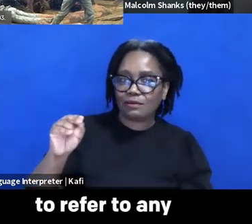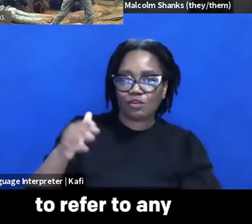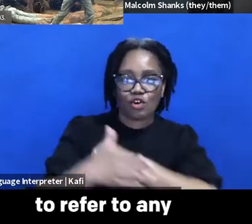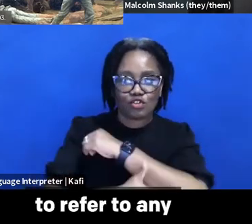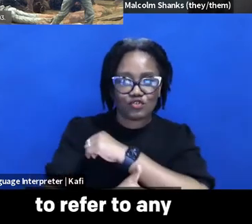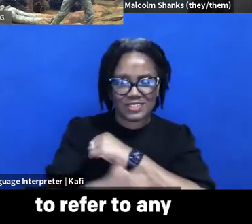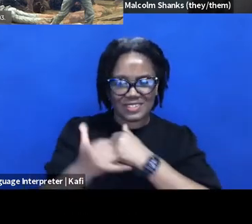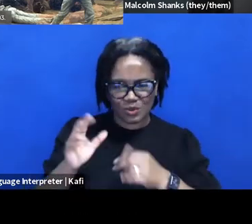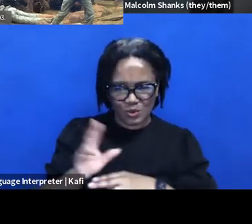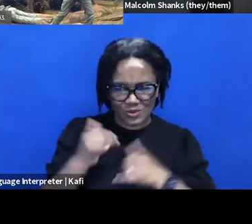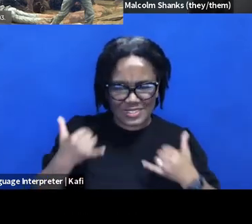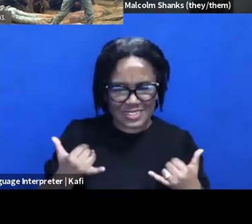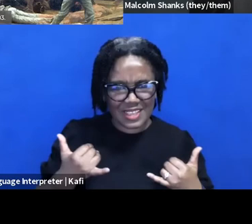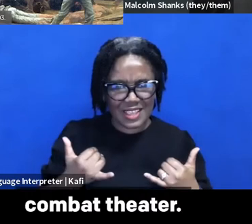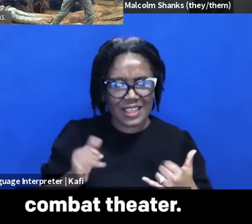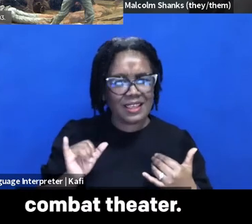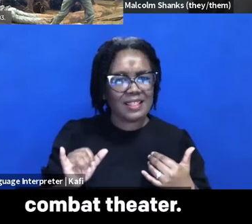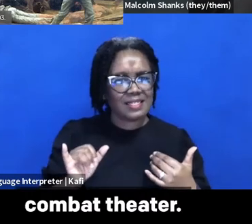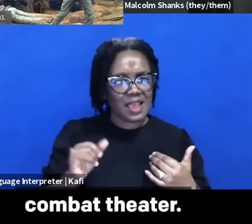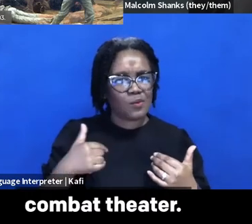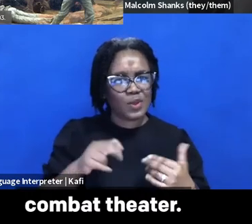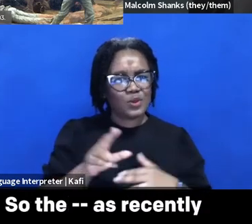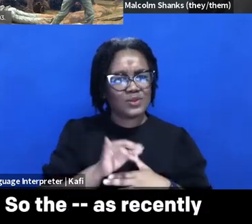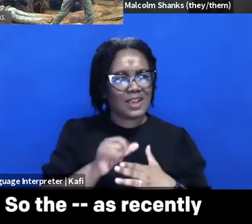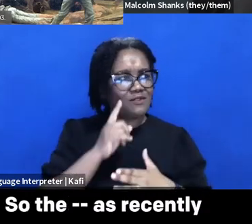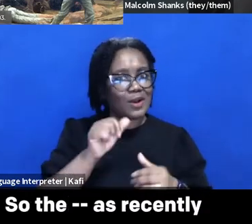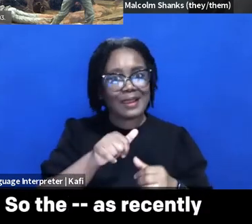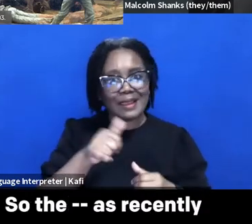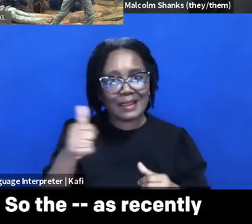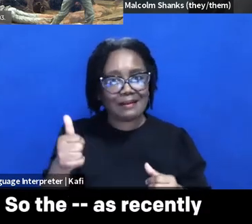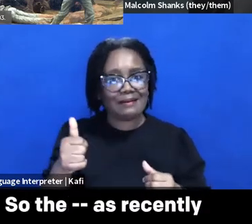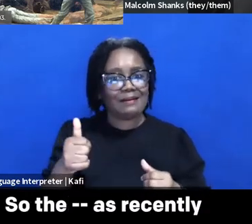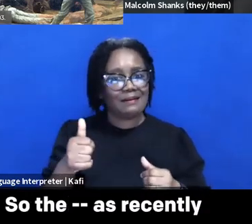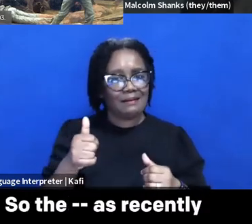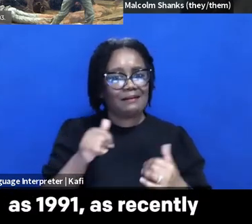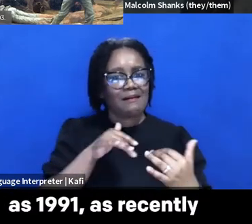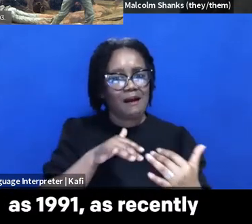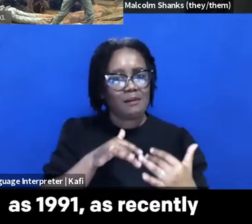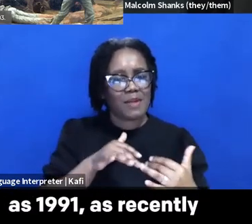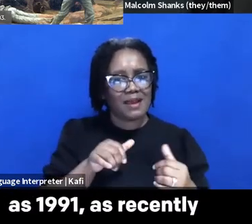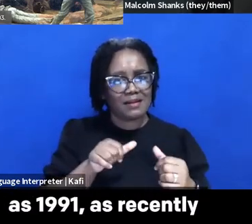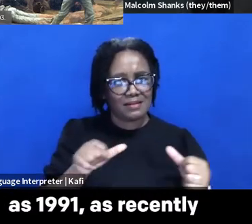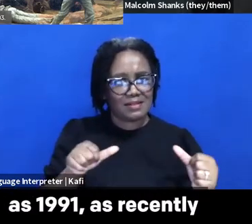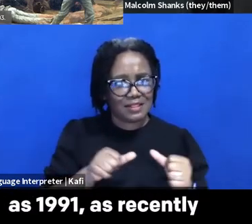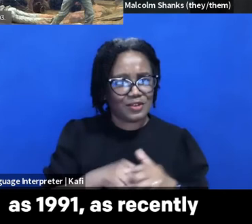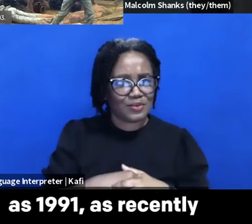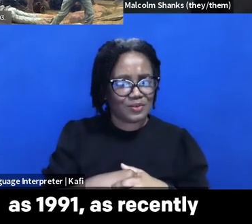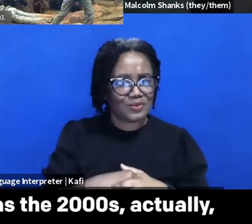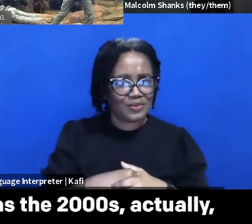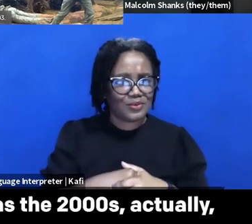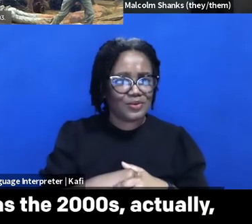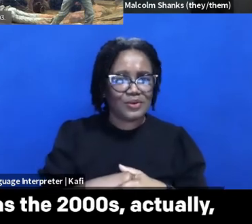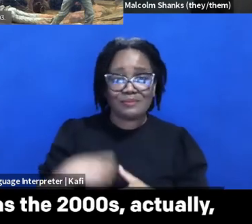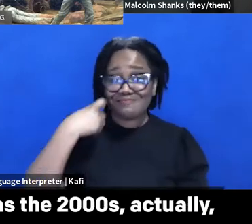to any combat theater. So as recently as 1991, as recently